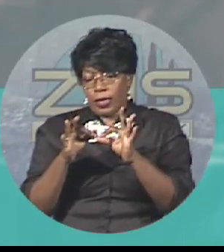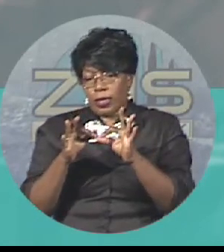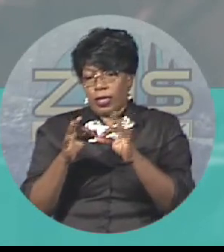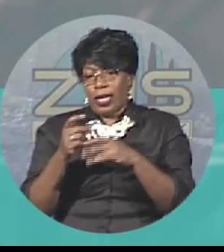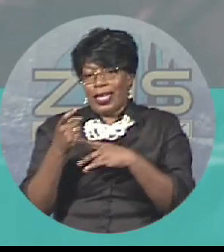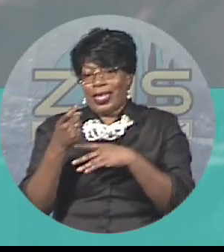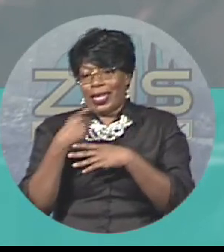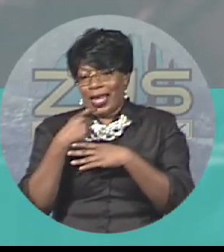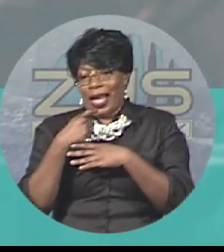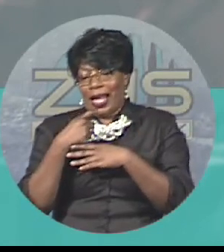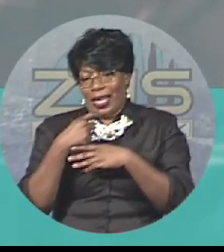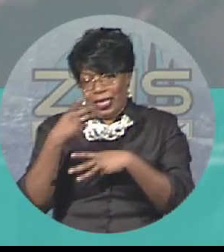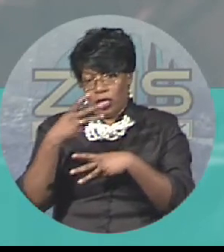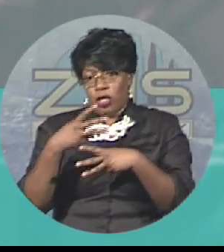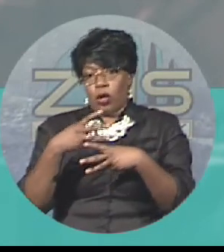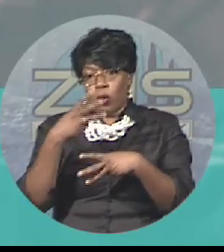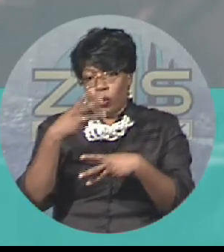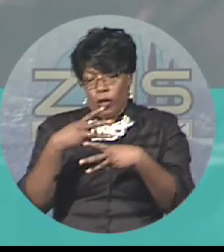glass window bridge.